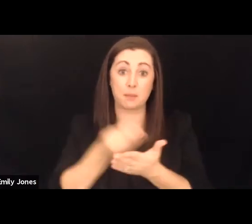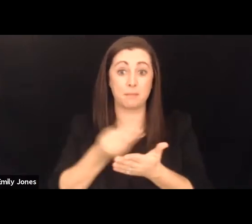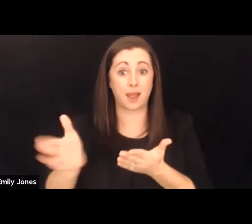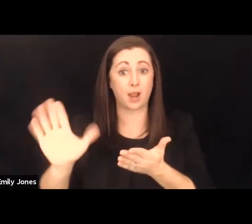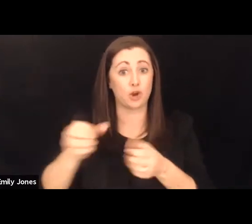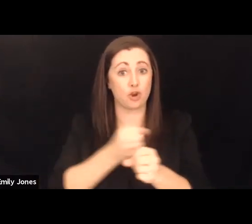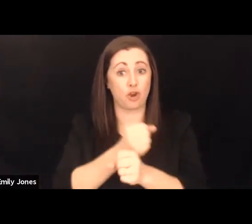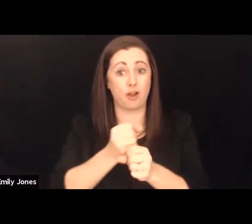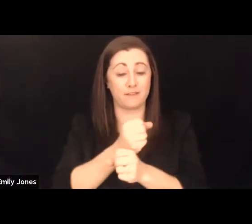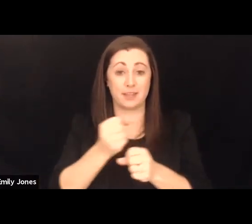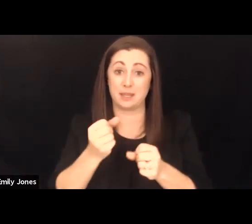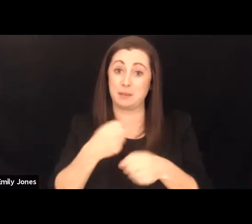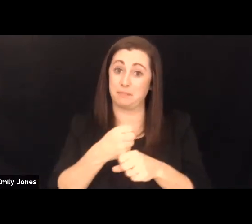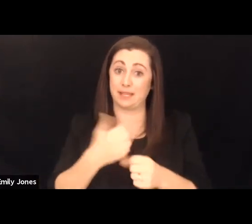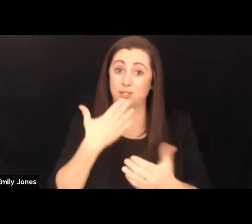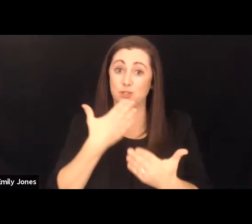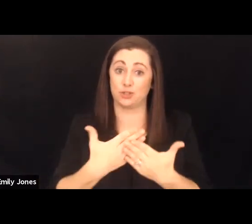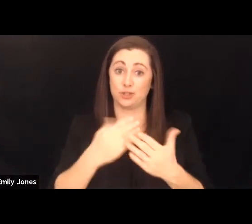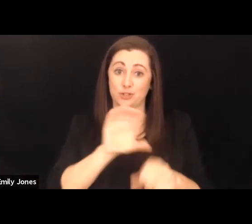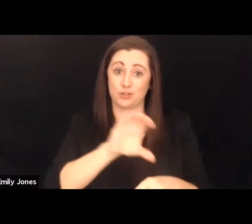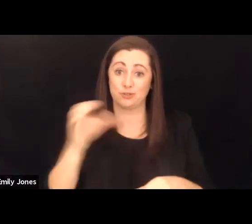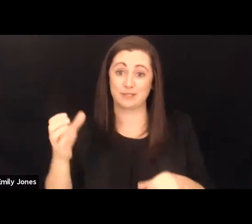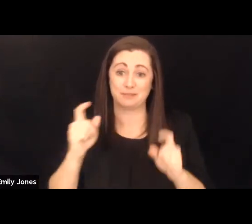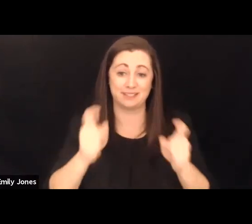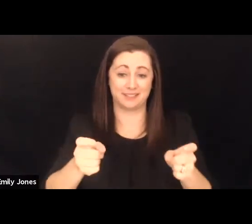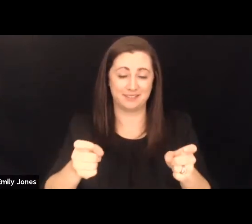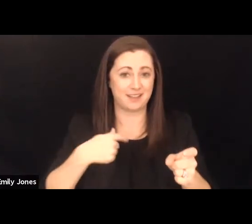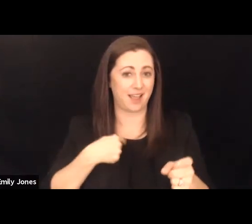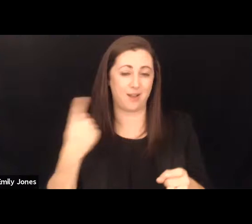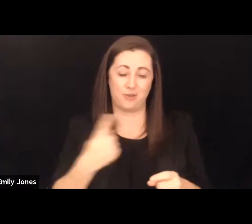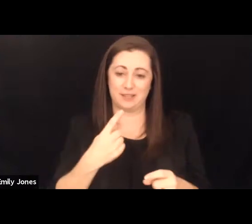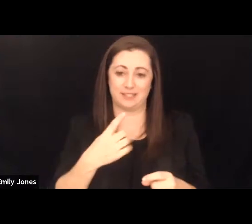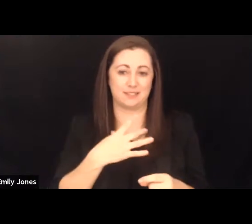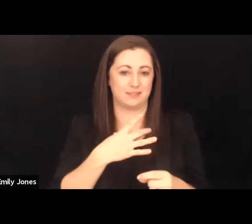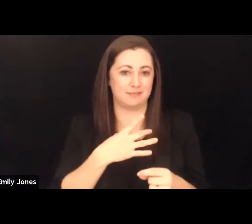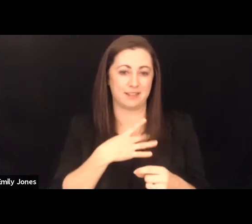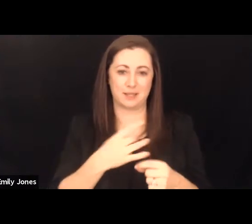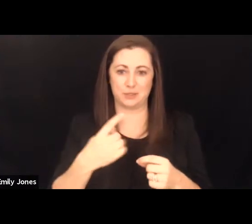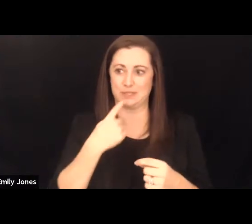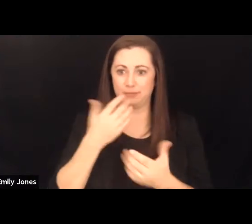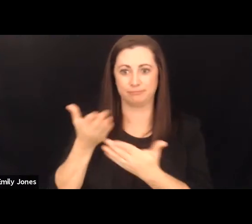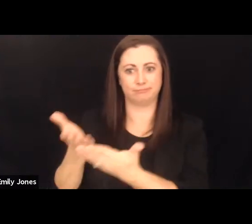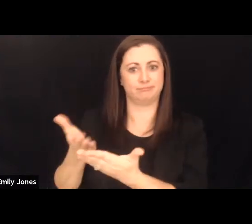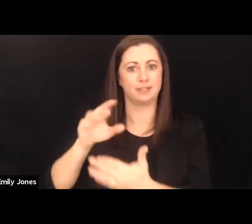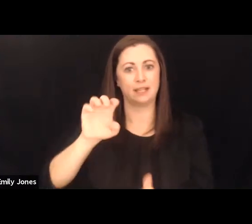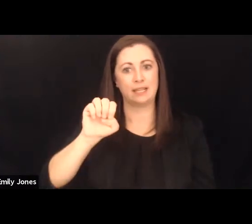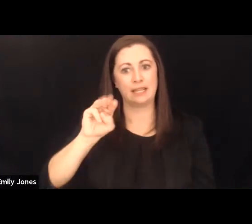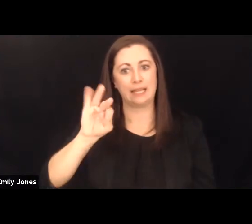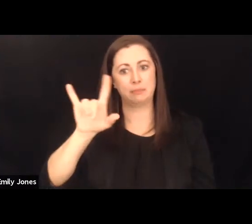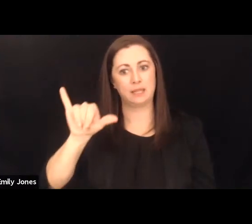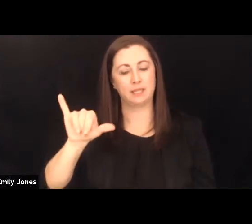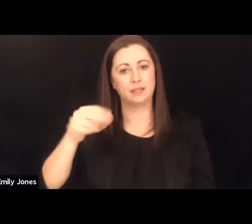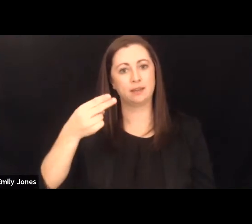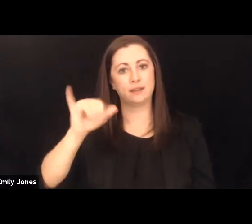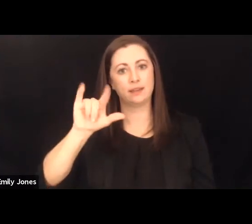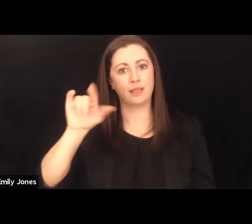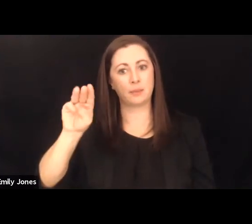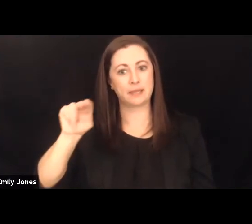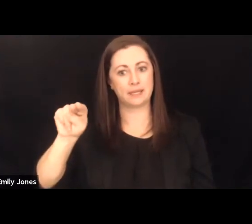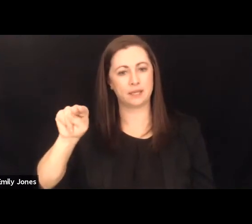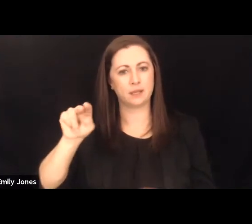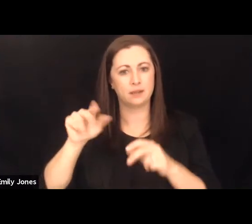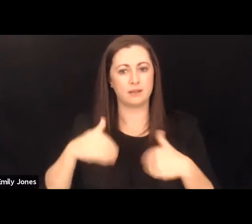present from Em's Coffee Shop. So I always like to say that here's Emily Hillman, this young woman with a